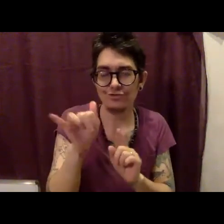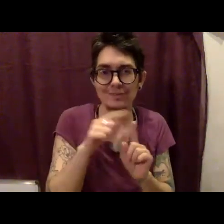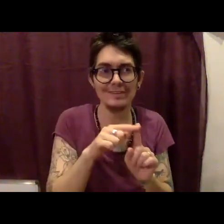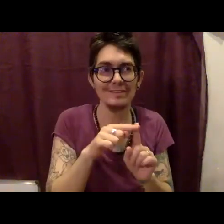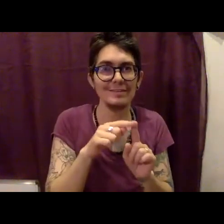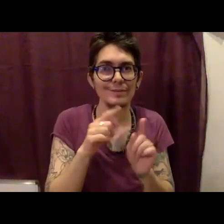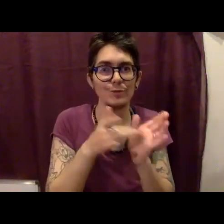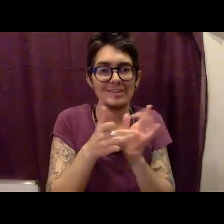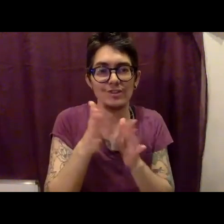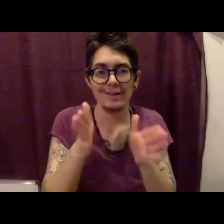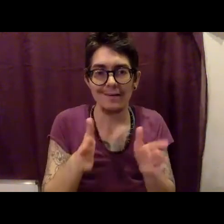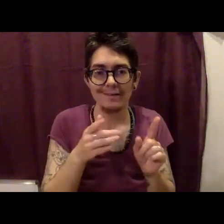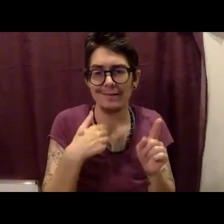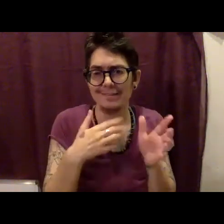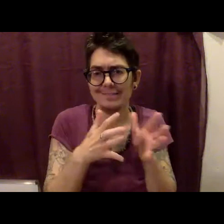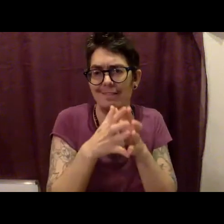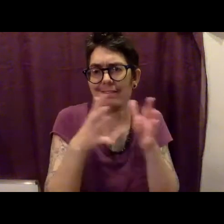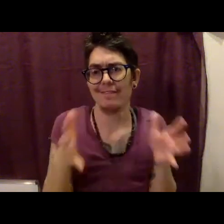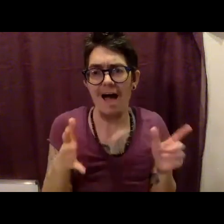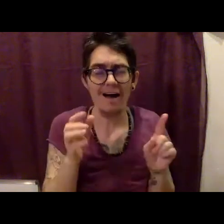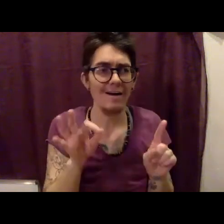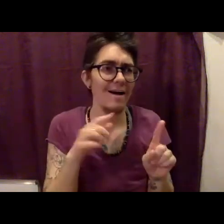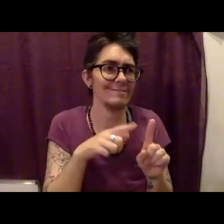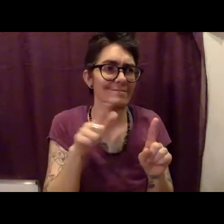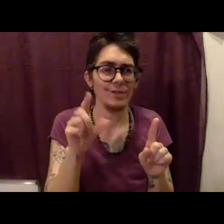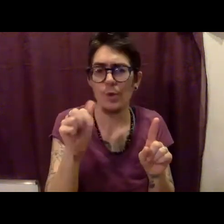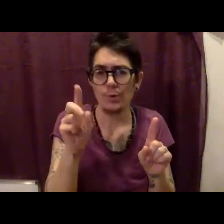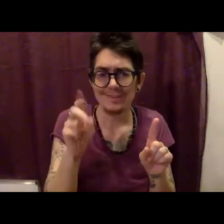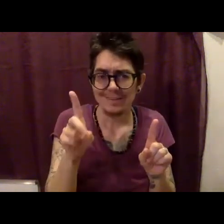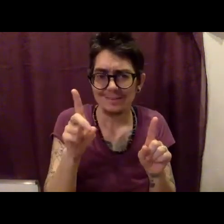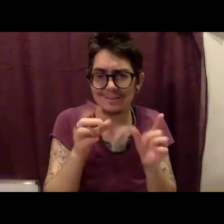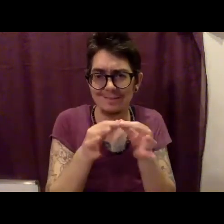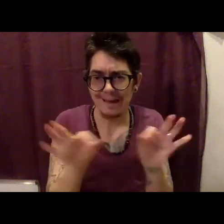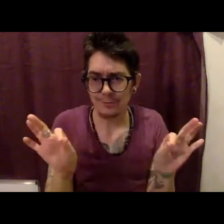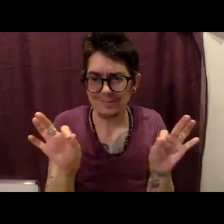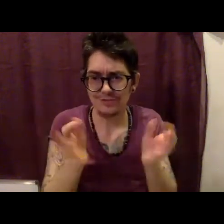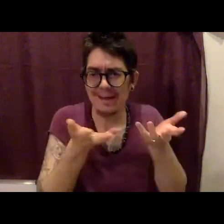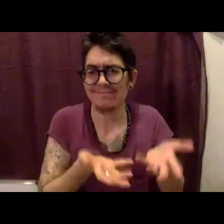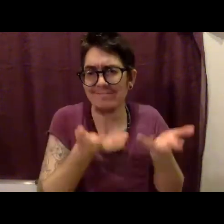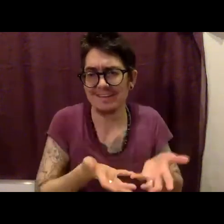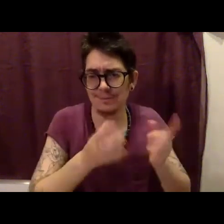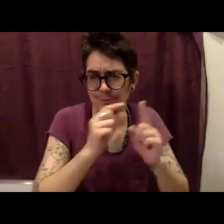And so I agree with Henry. And so with Jesus and things like that, there's a lot of